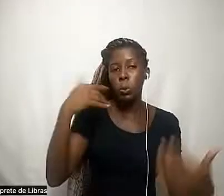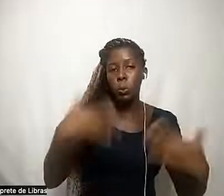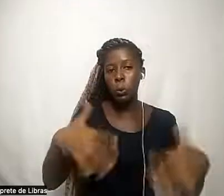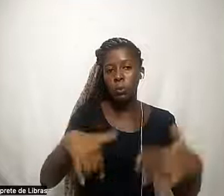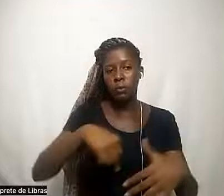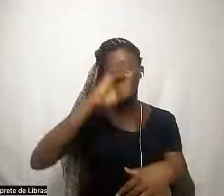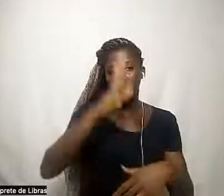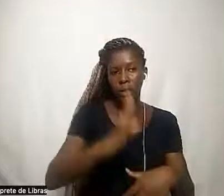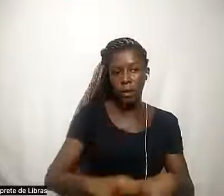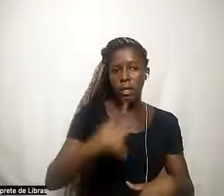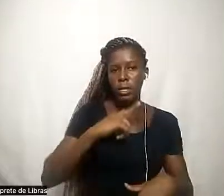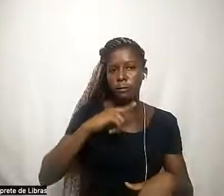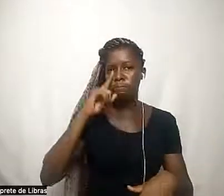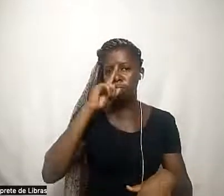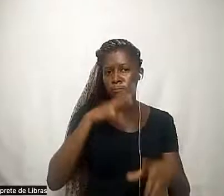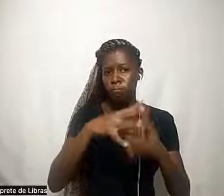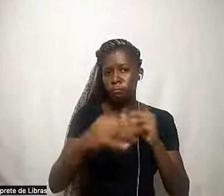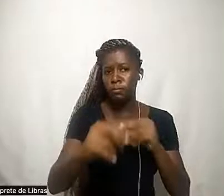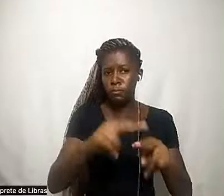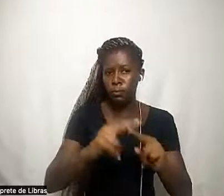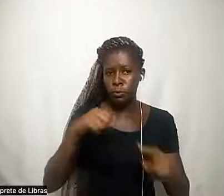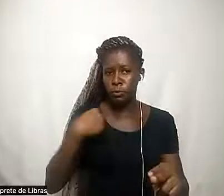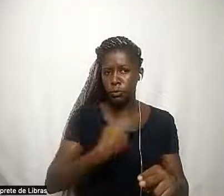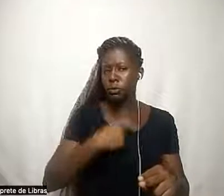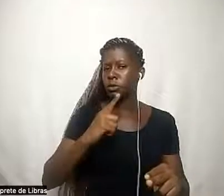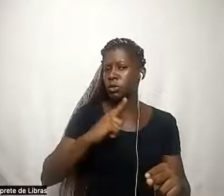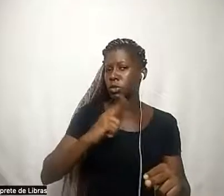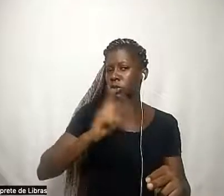a species of cetaceans that is in high danger